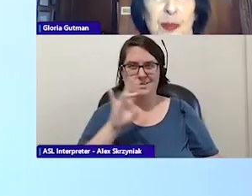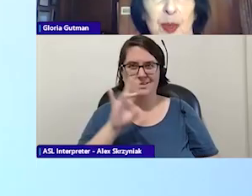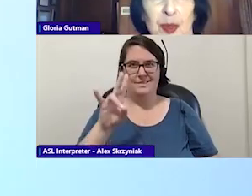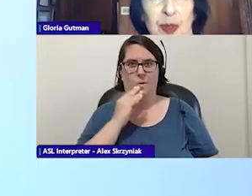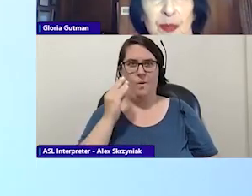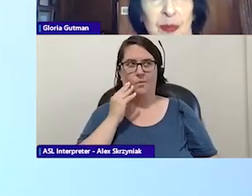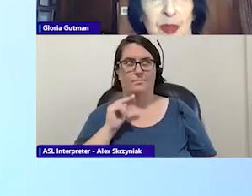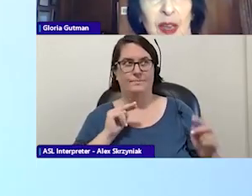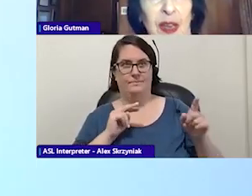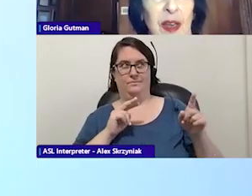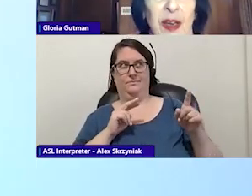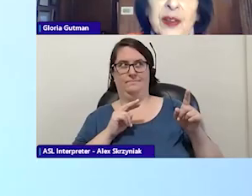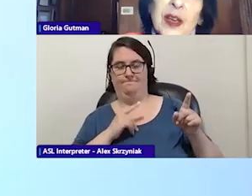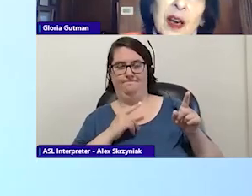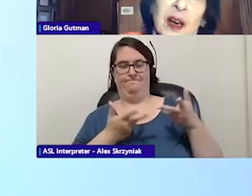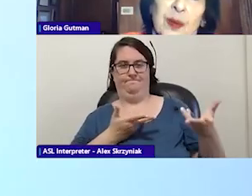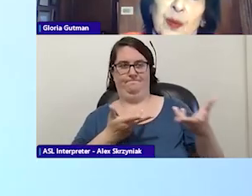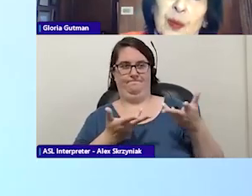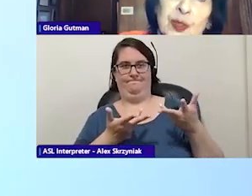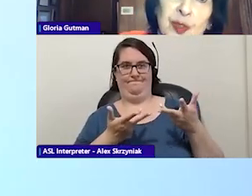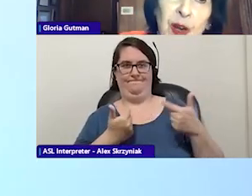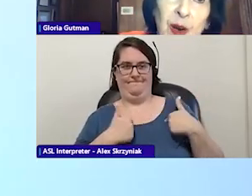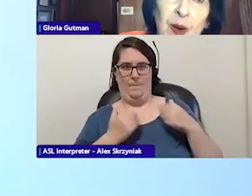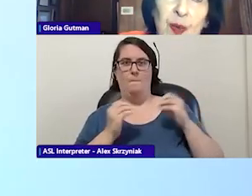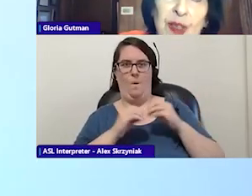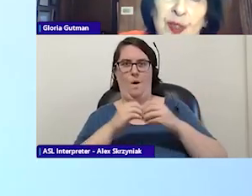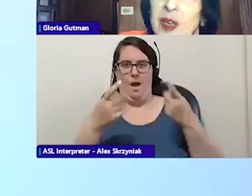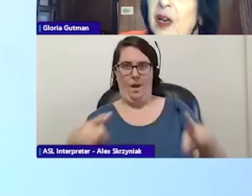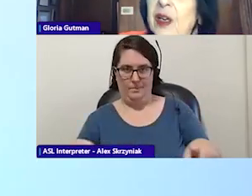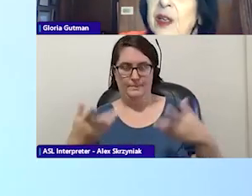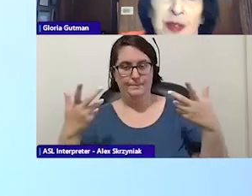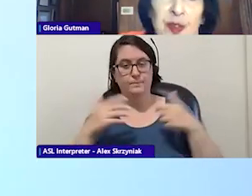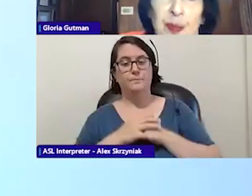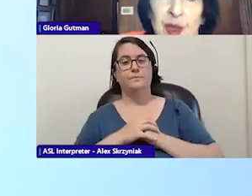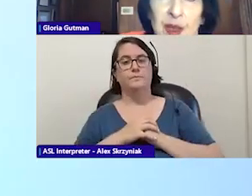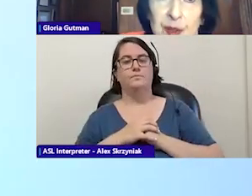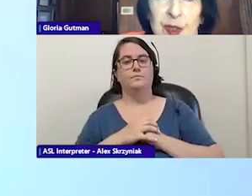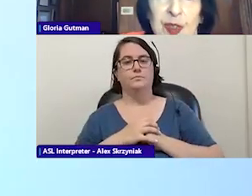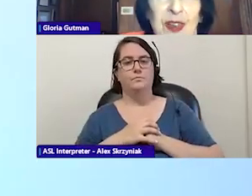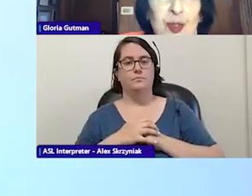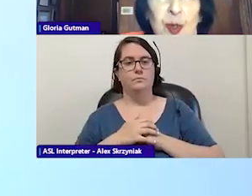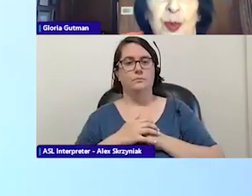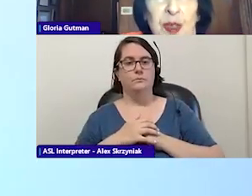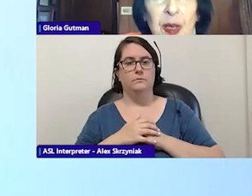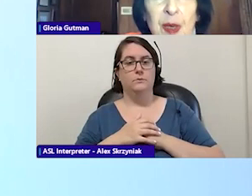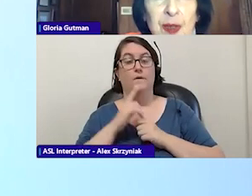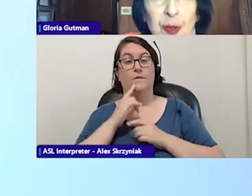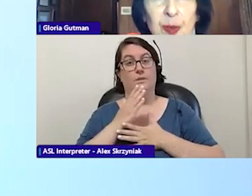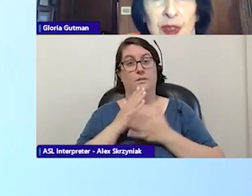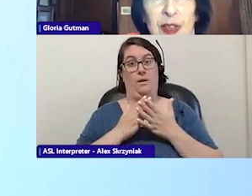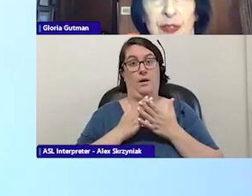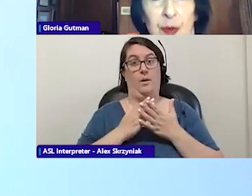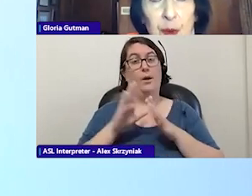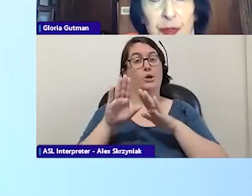their abuser. And what we saw was, in some cases, children coming